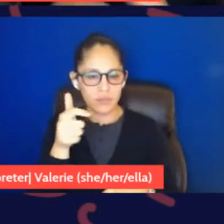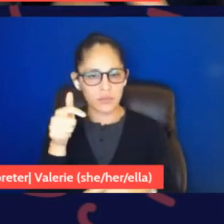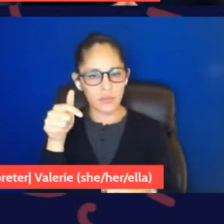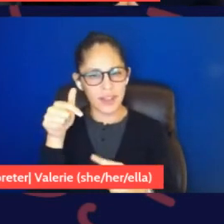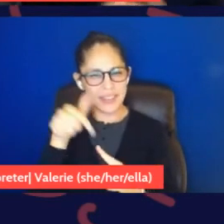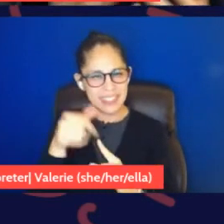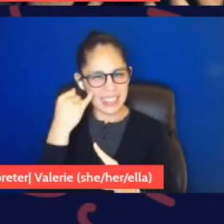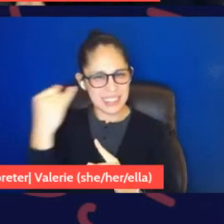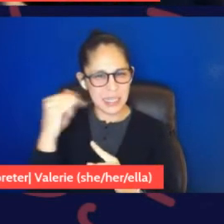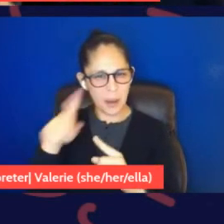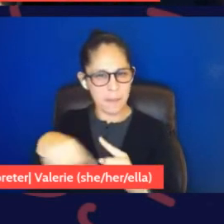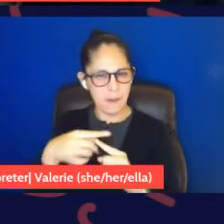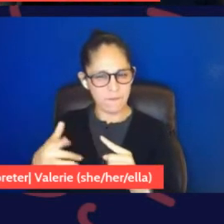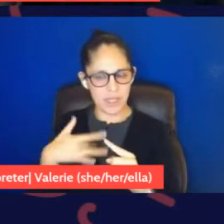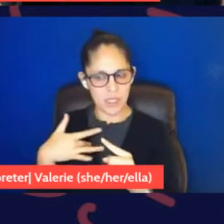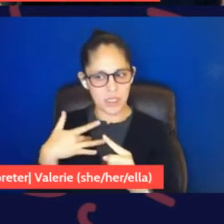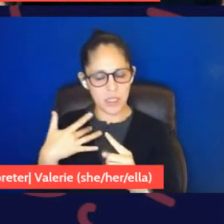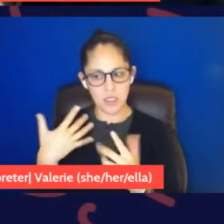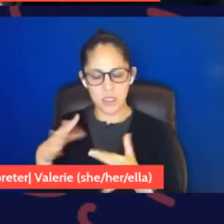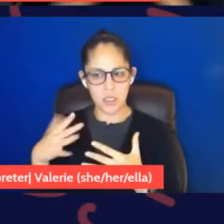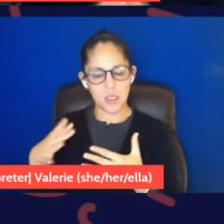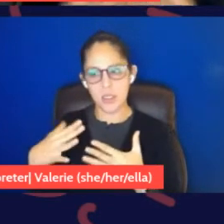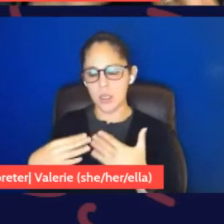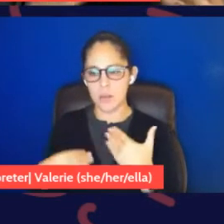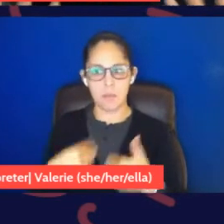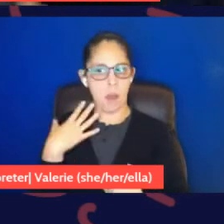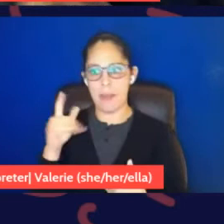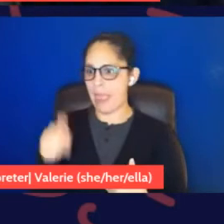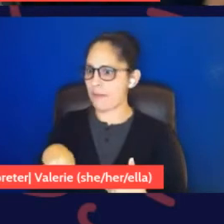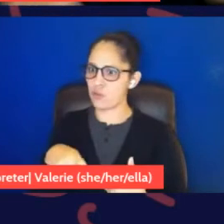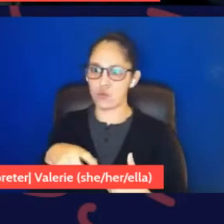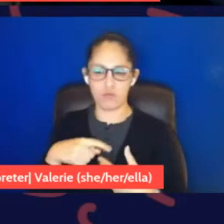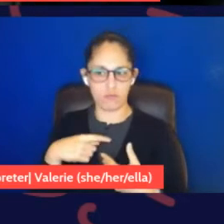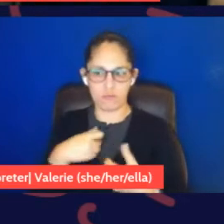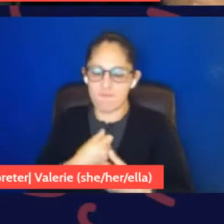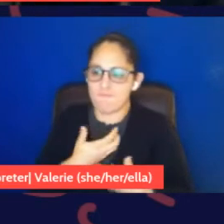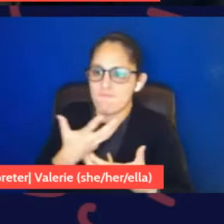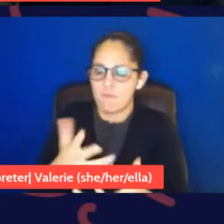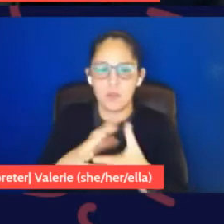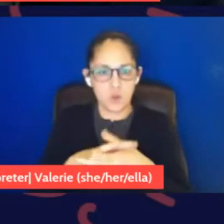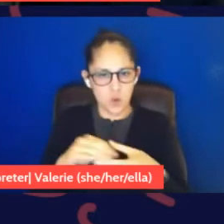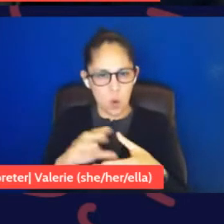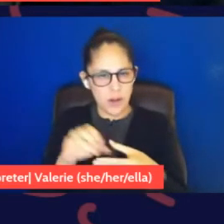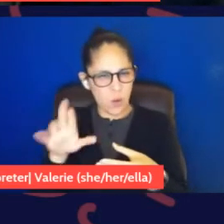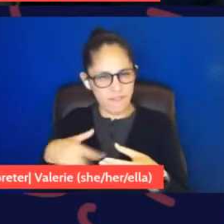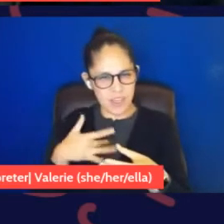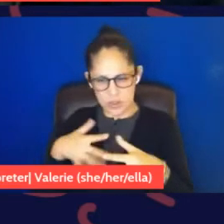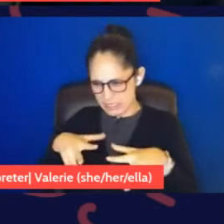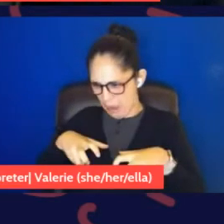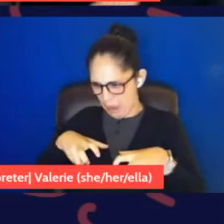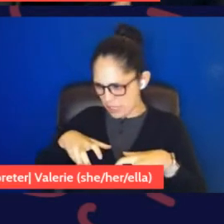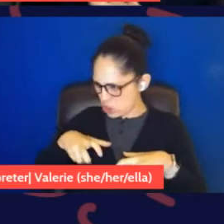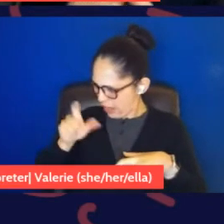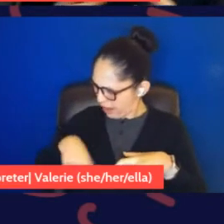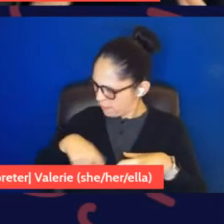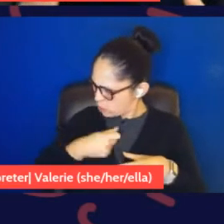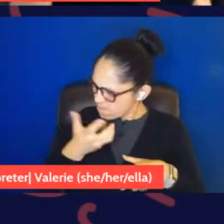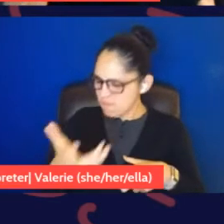to tell a story, or to be selfish and tell the story. That selfish act resulted in what is, I think, a really profound piece,